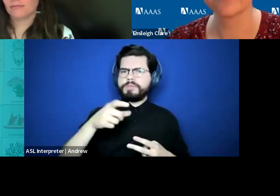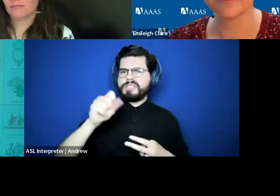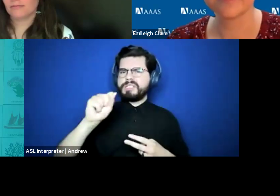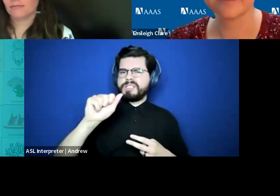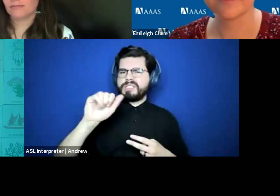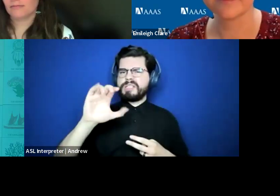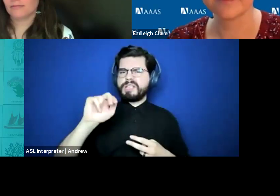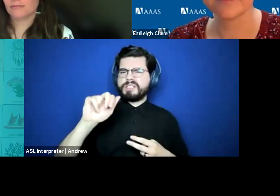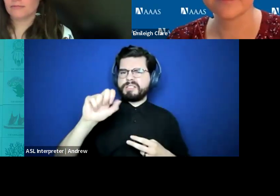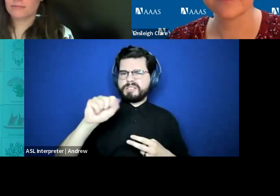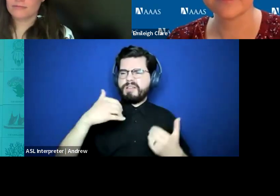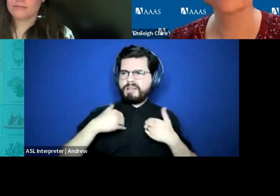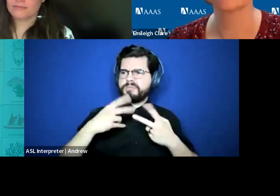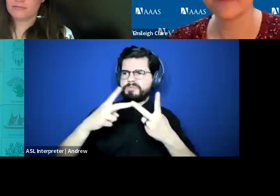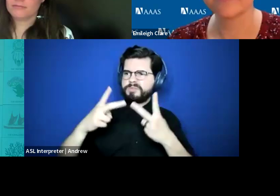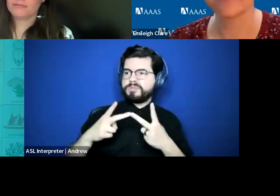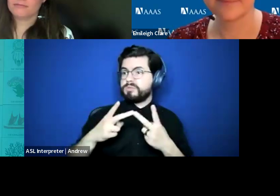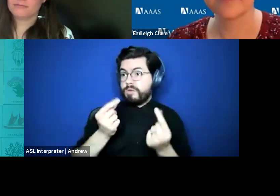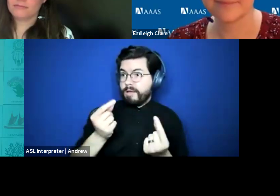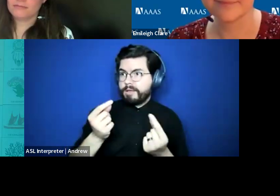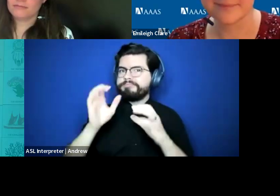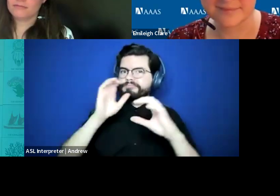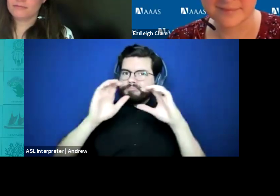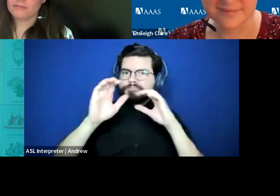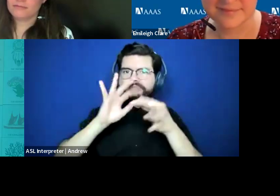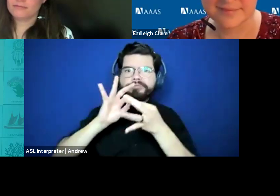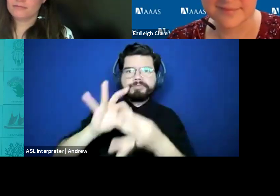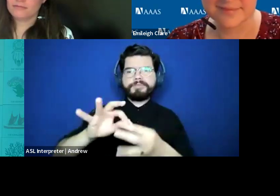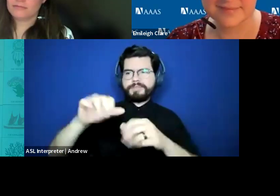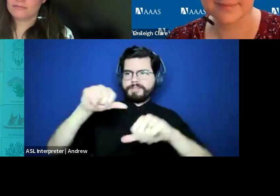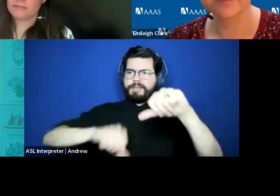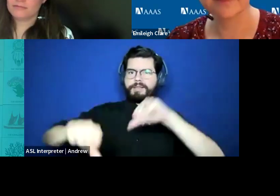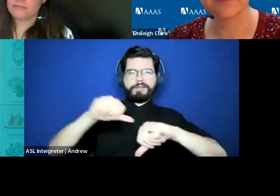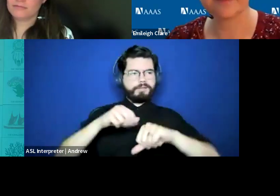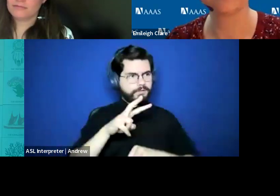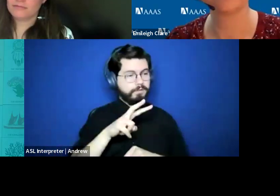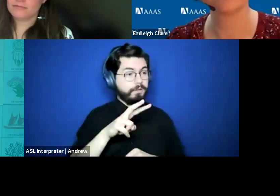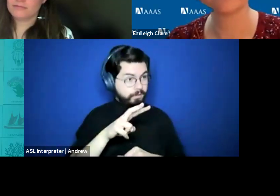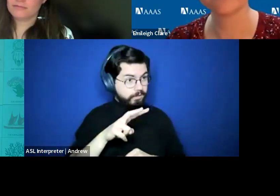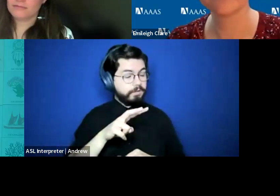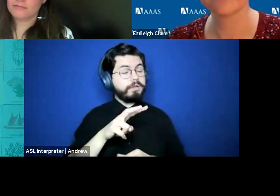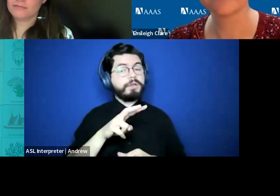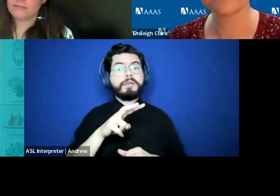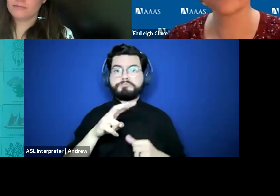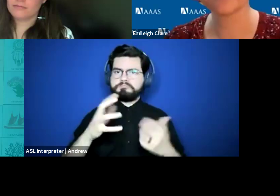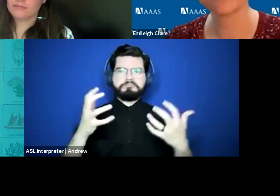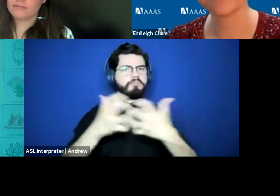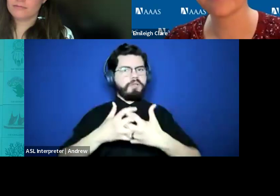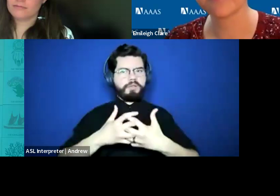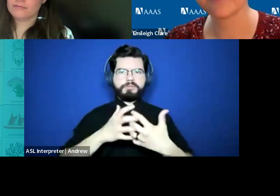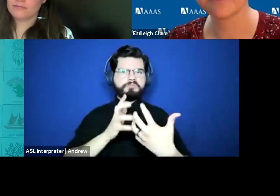communicating about science." And so it just fit perfectly. And so I think going back to something I said earlier about